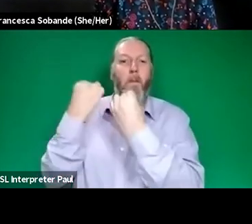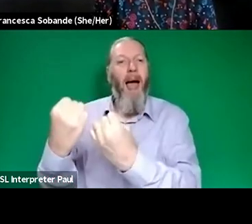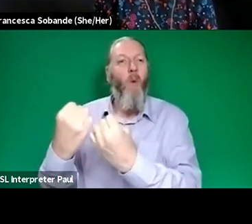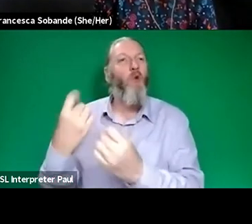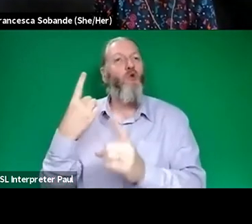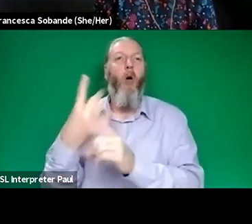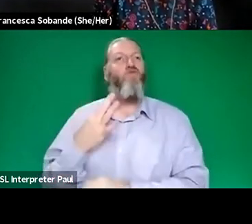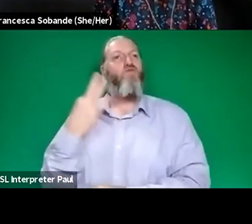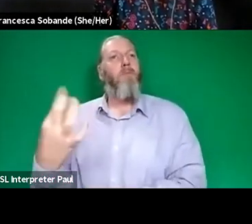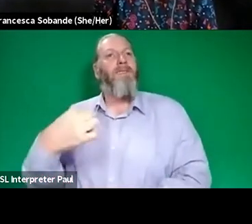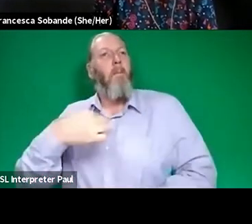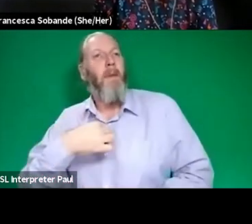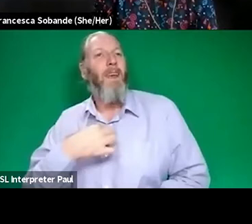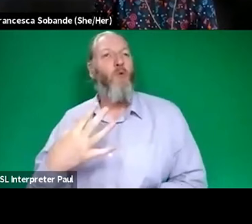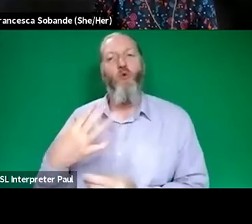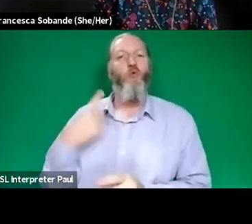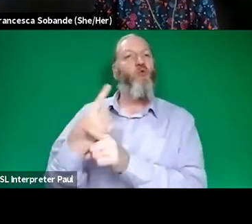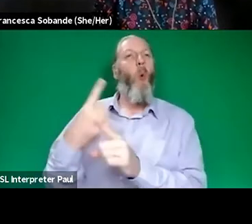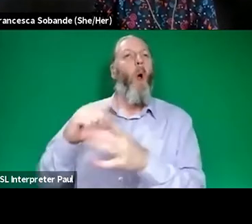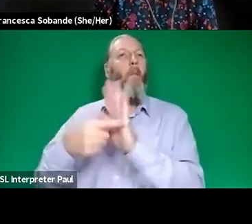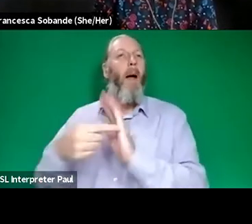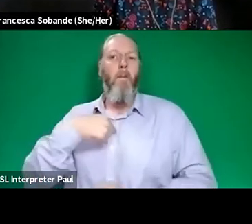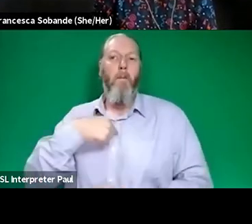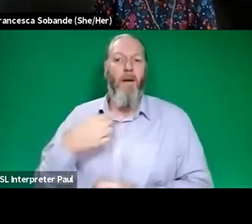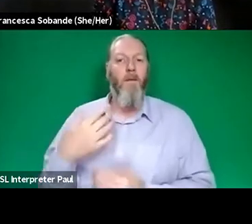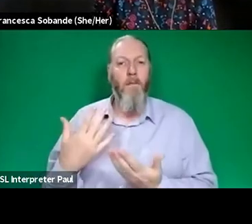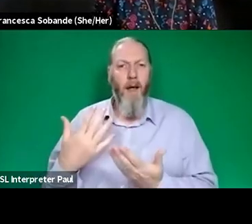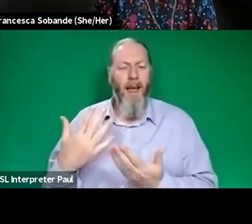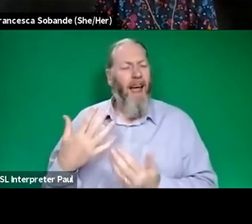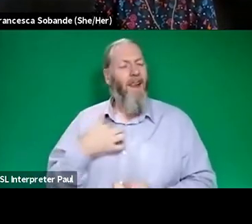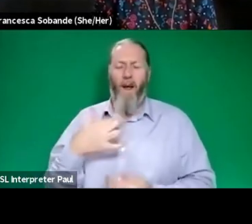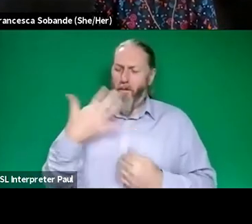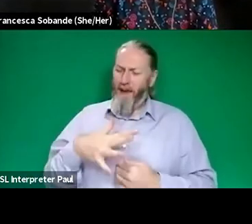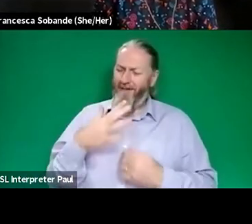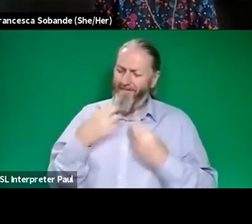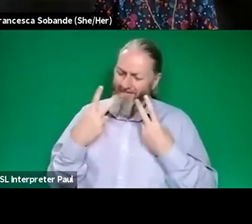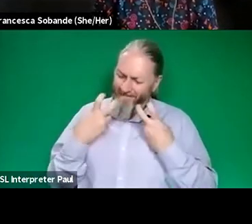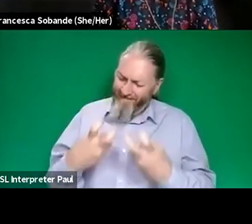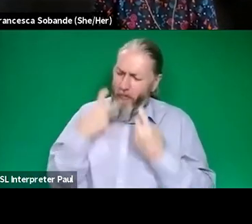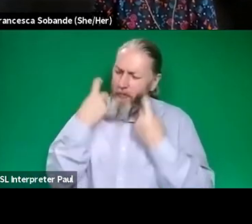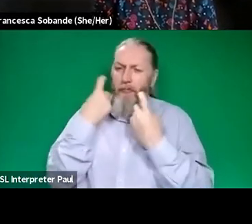know, through, through others. And in this sort of analysis of power that I've been thinking about,